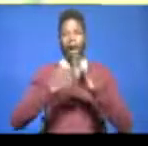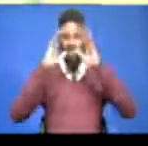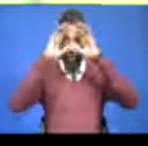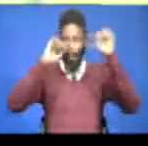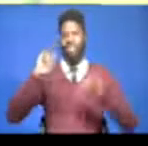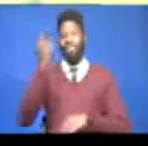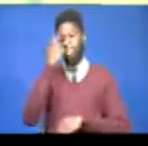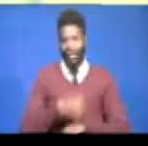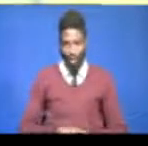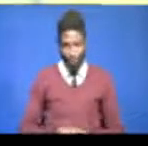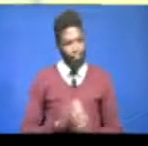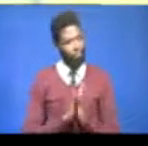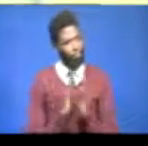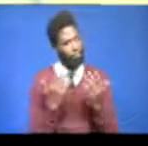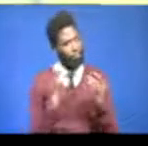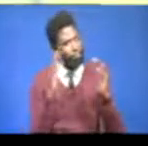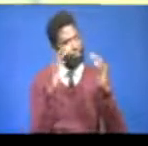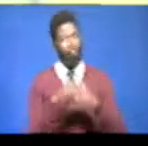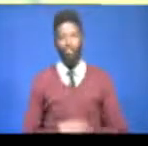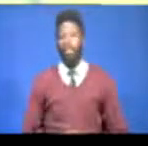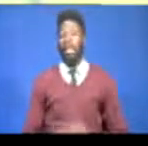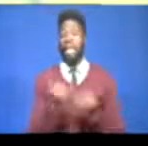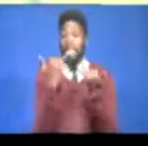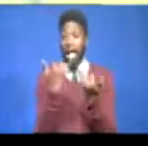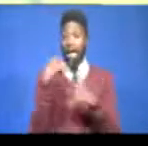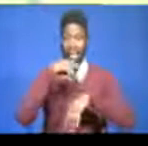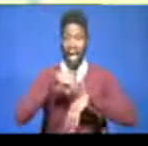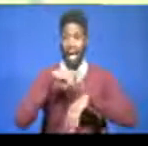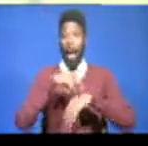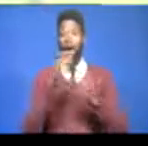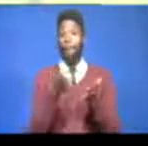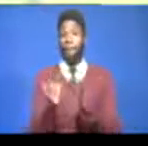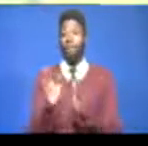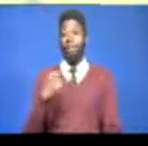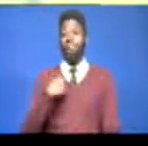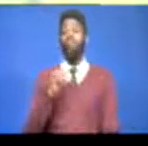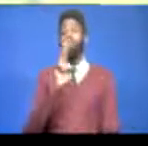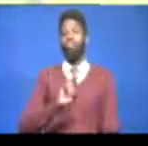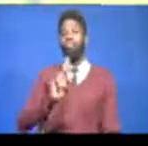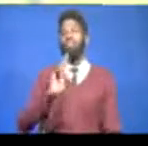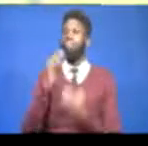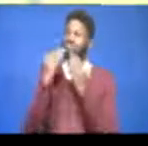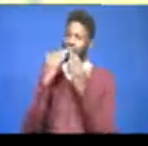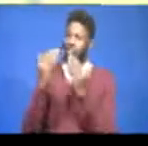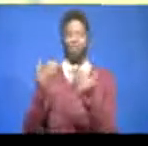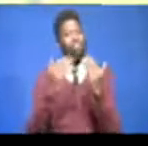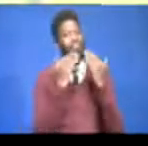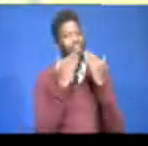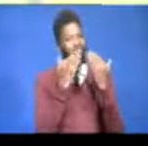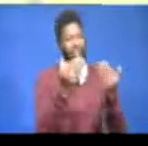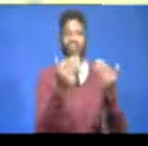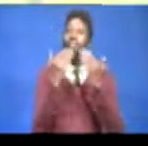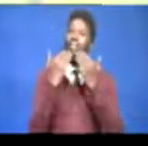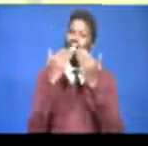Let me take this opportunity to thank the millions of Kenyans who woke up